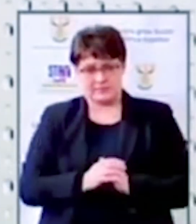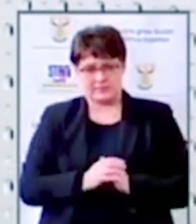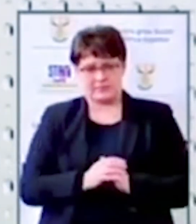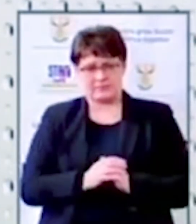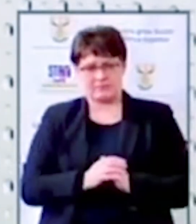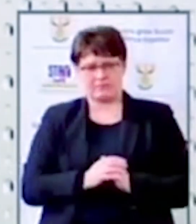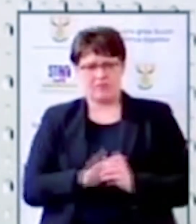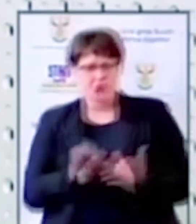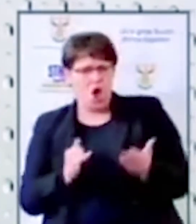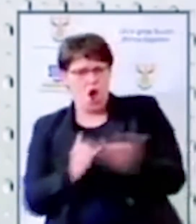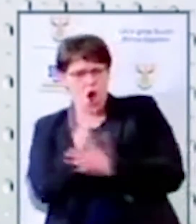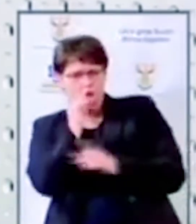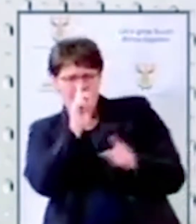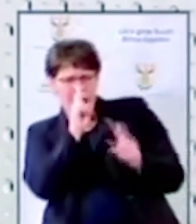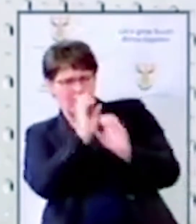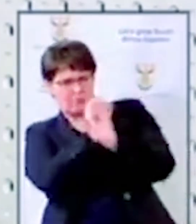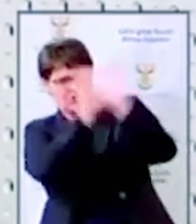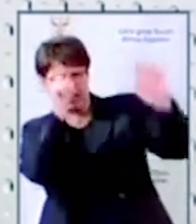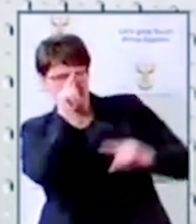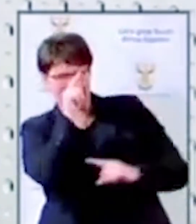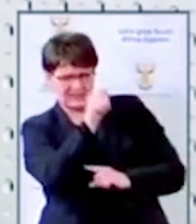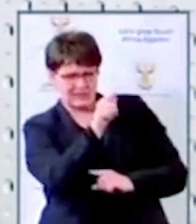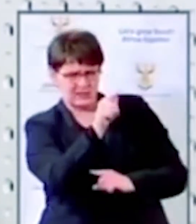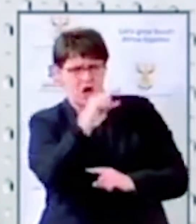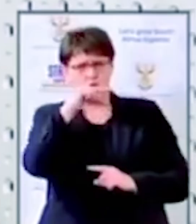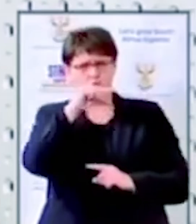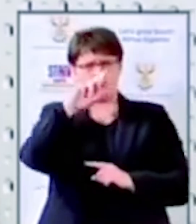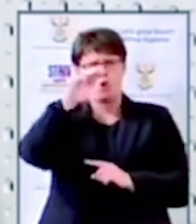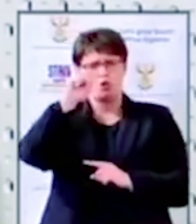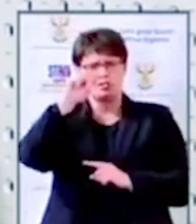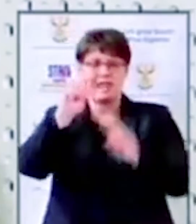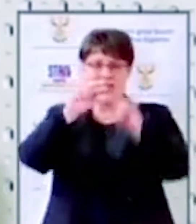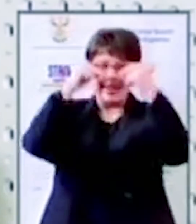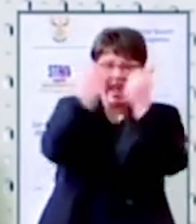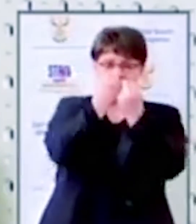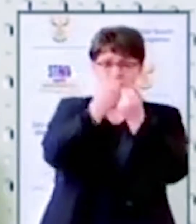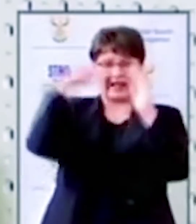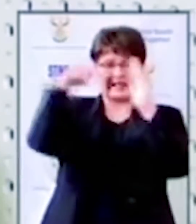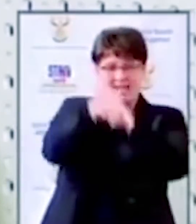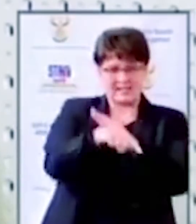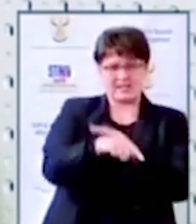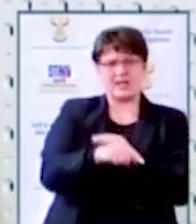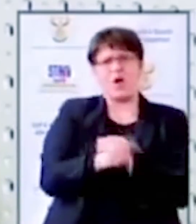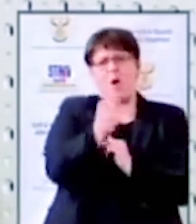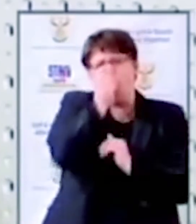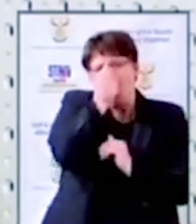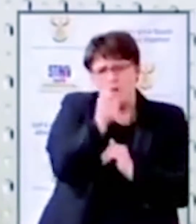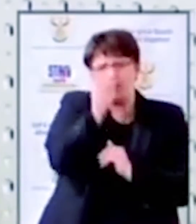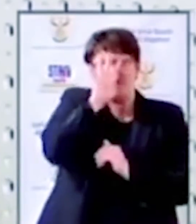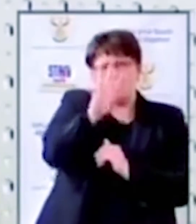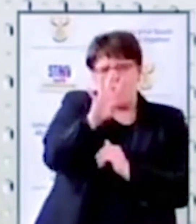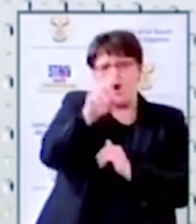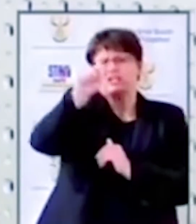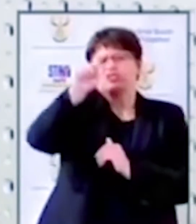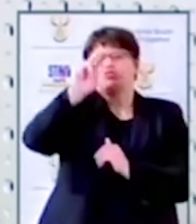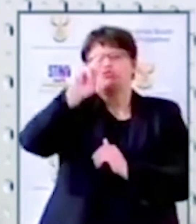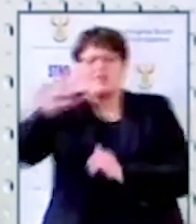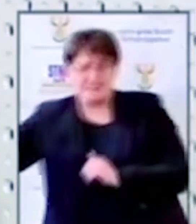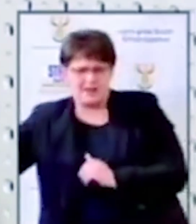Our early projection is that gross national debt will be close to 4 trillion rand,